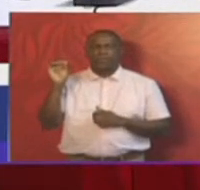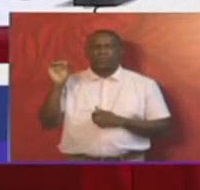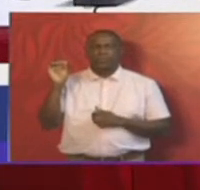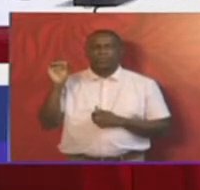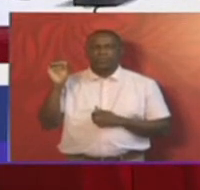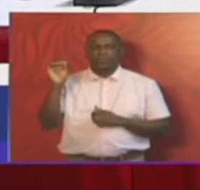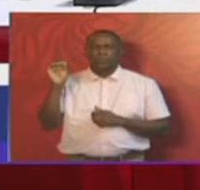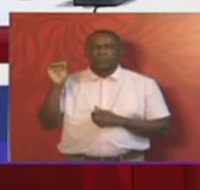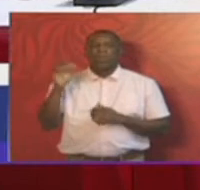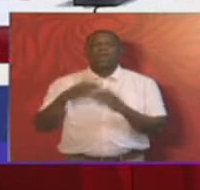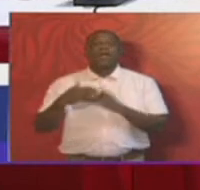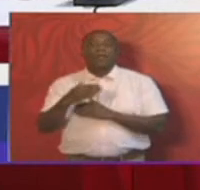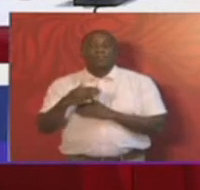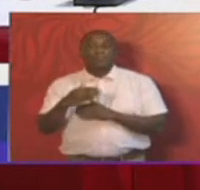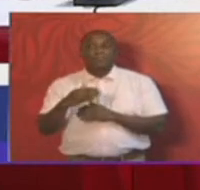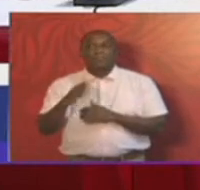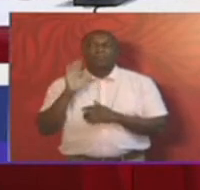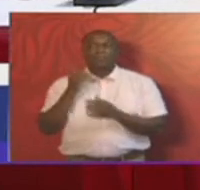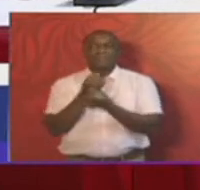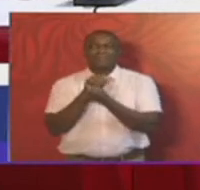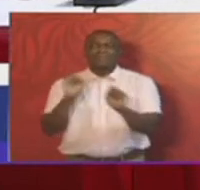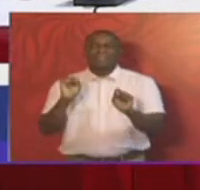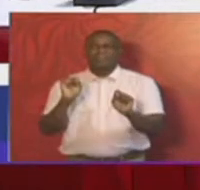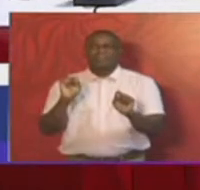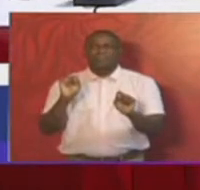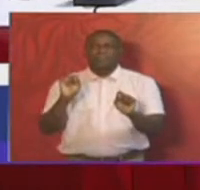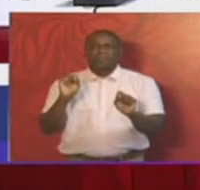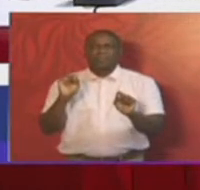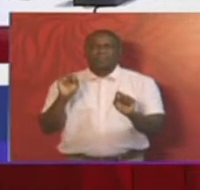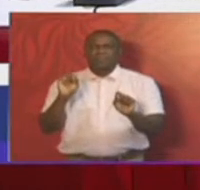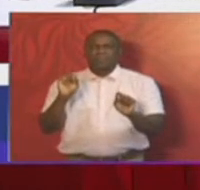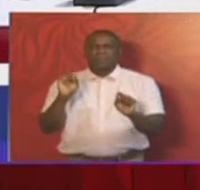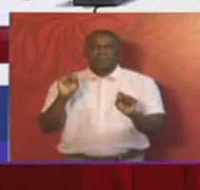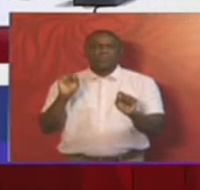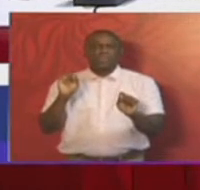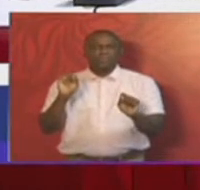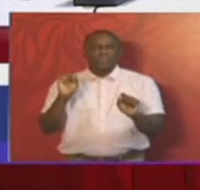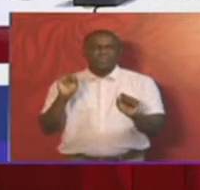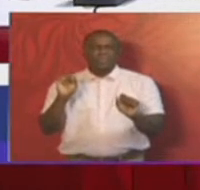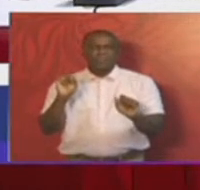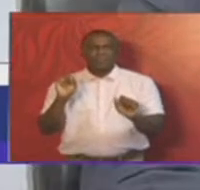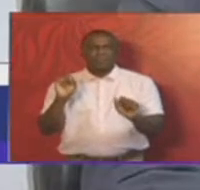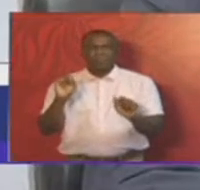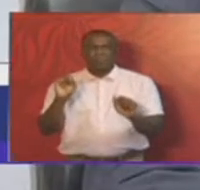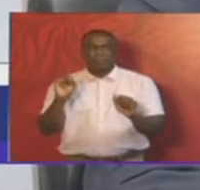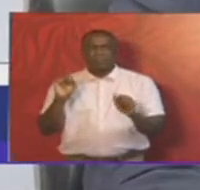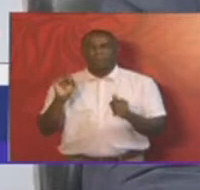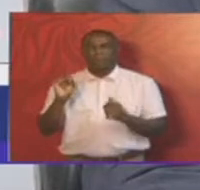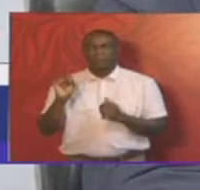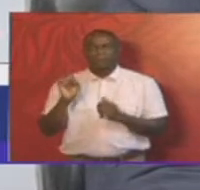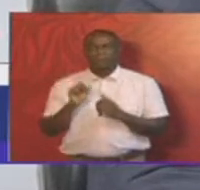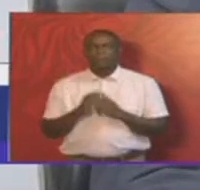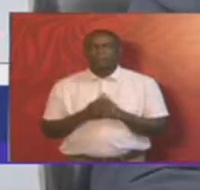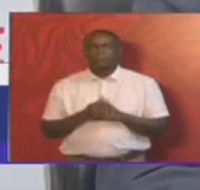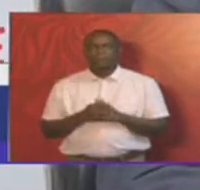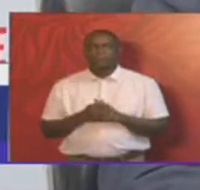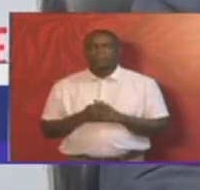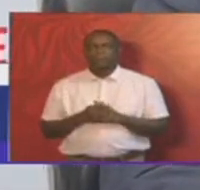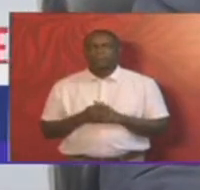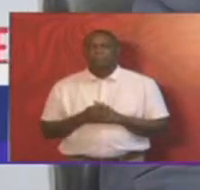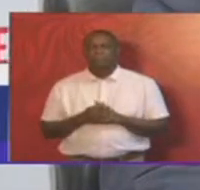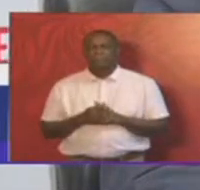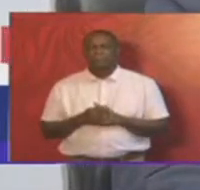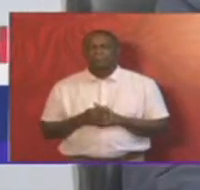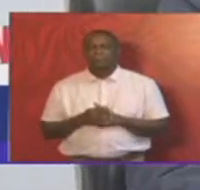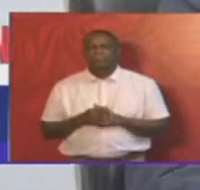by a presentation on the safety and efficacy of the Johnson & Johnson vaccine. CMO. Hi, good morning. Thank you, Al.